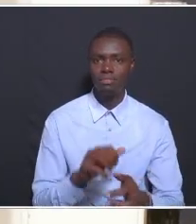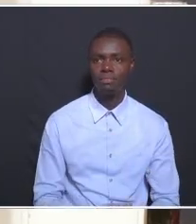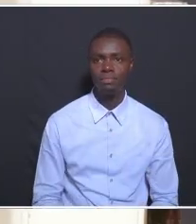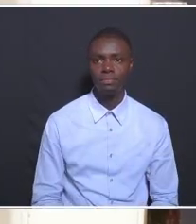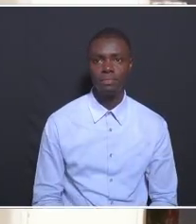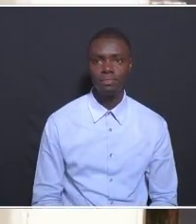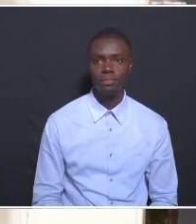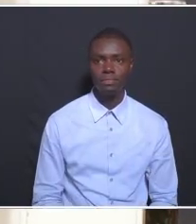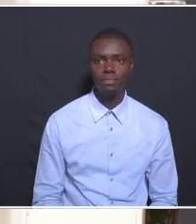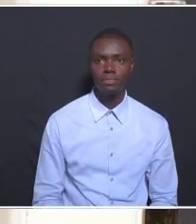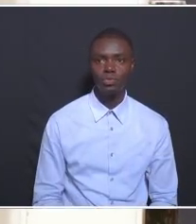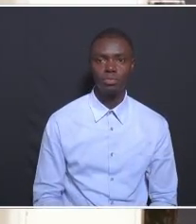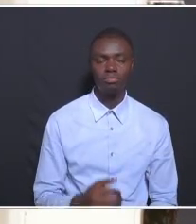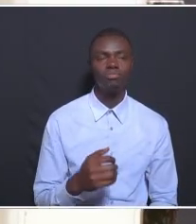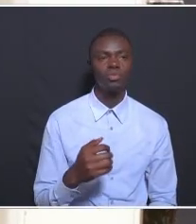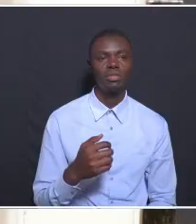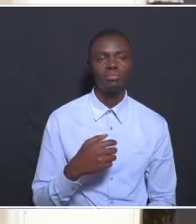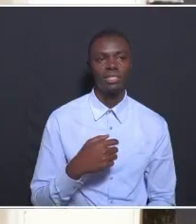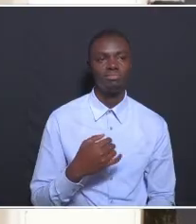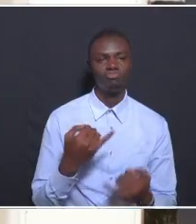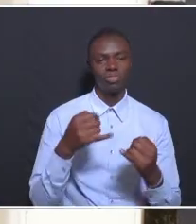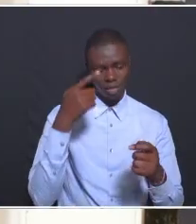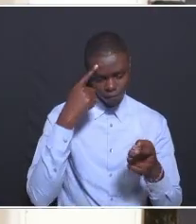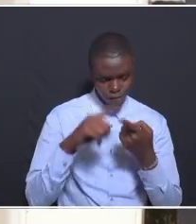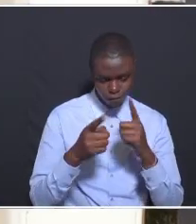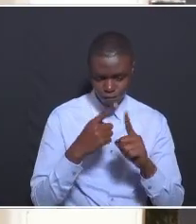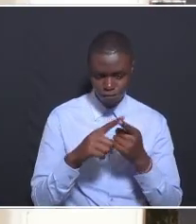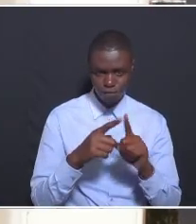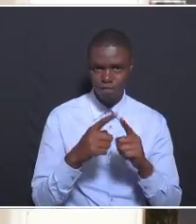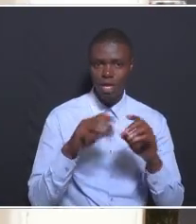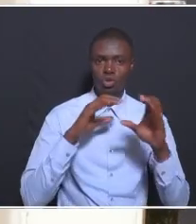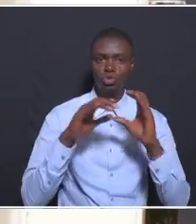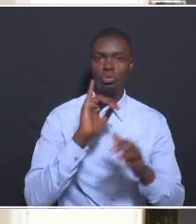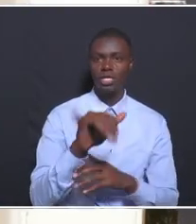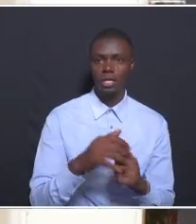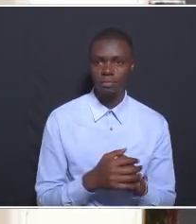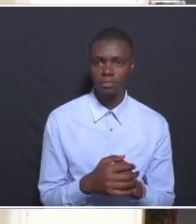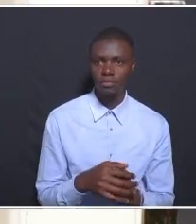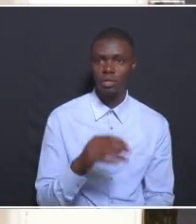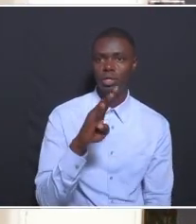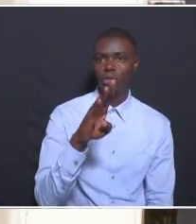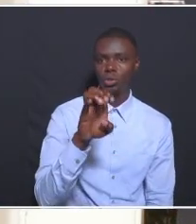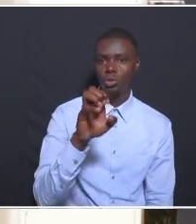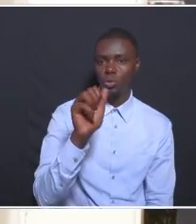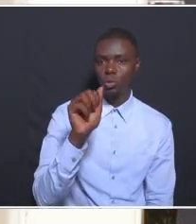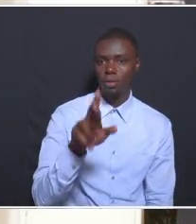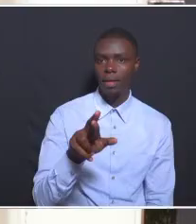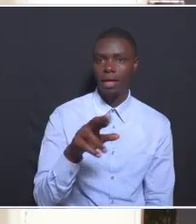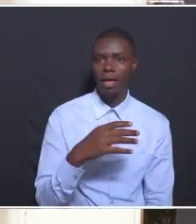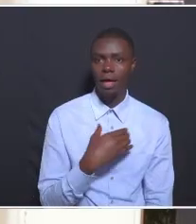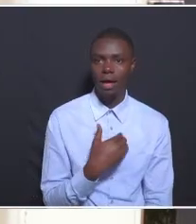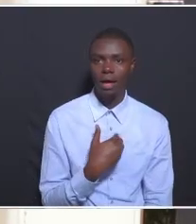this is in my head. I'm trying to now put it into words. The Bear has a rhythmic.